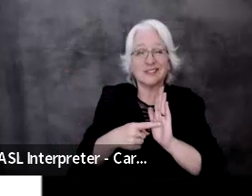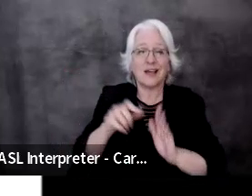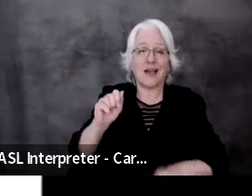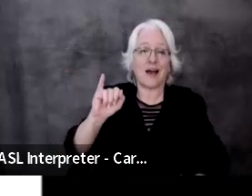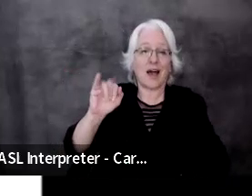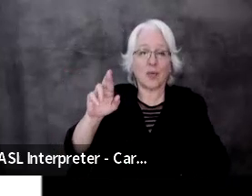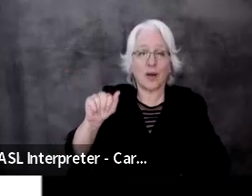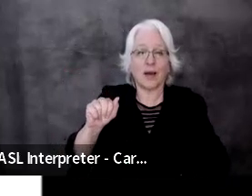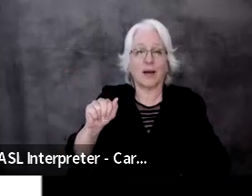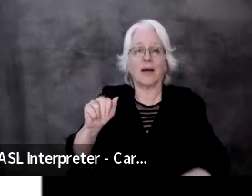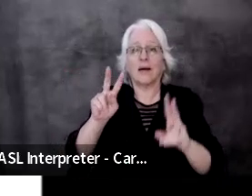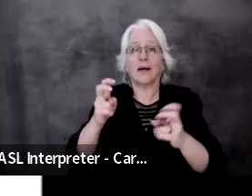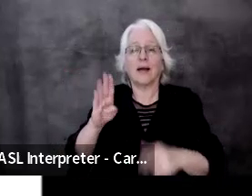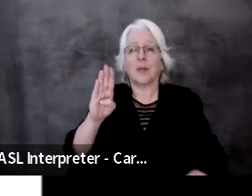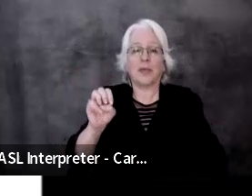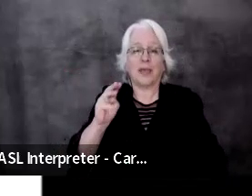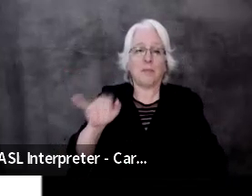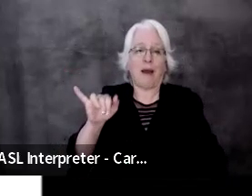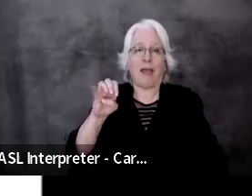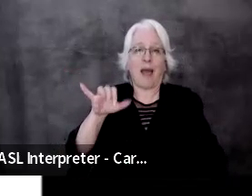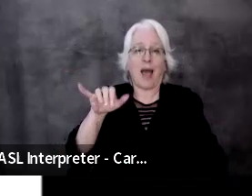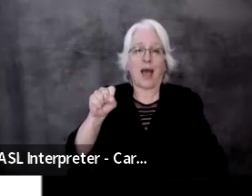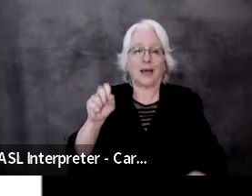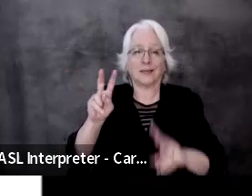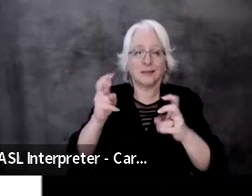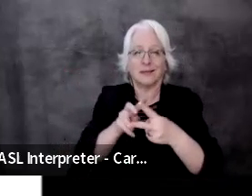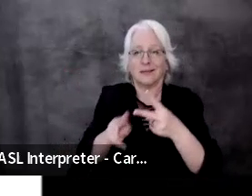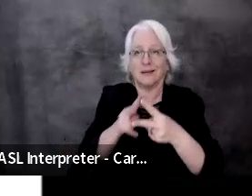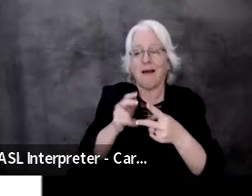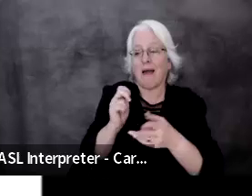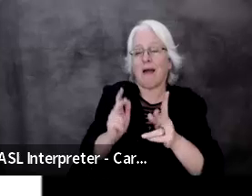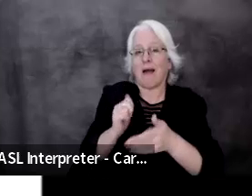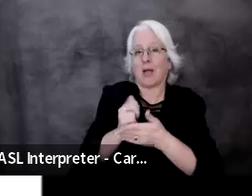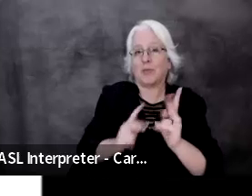AI and human assistance to help individuals with visible